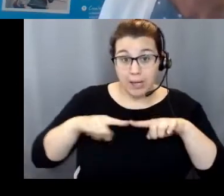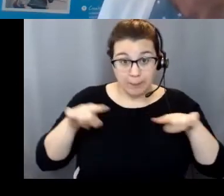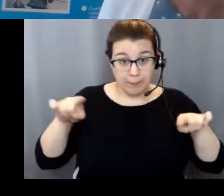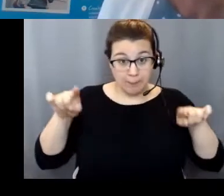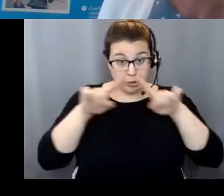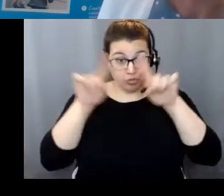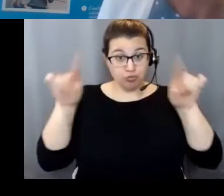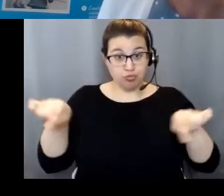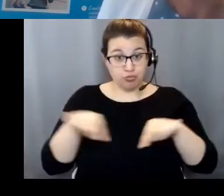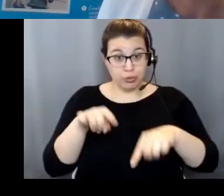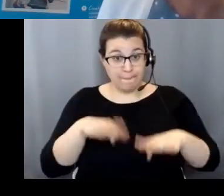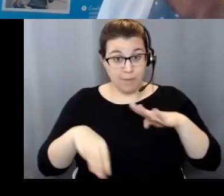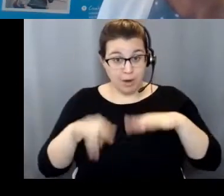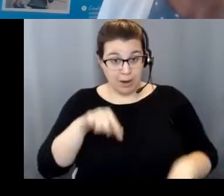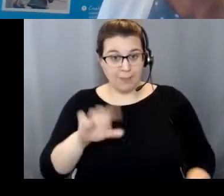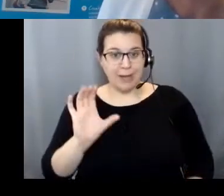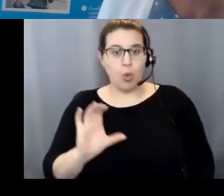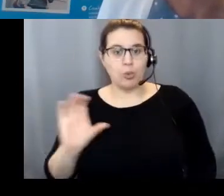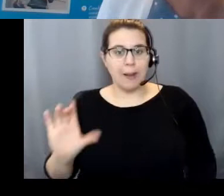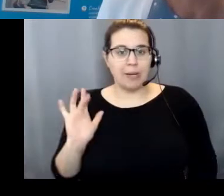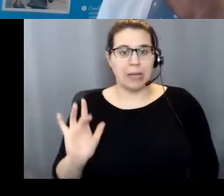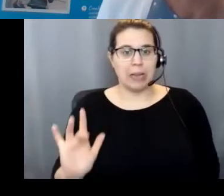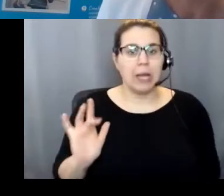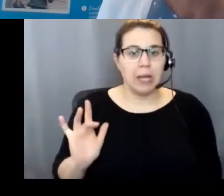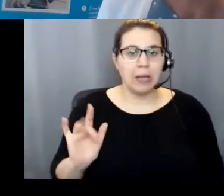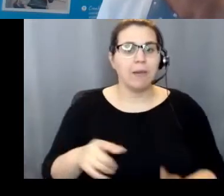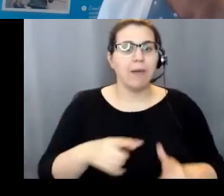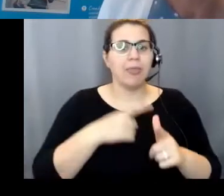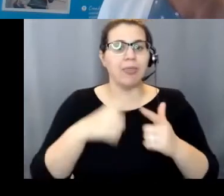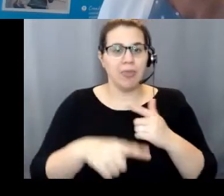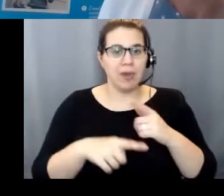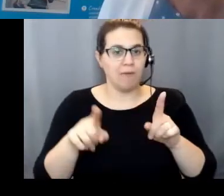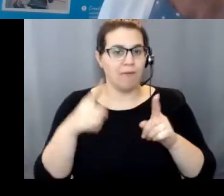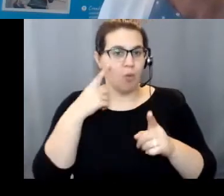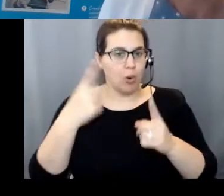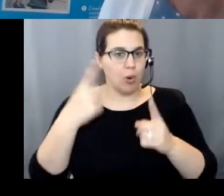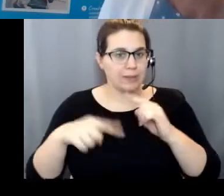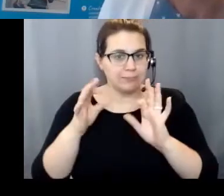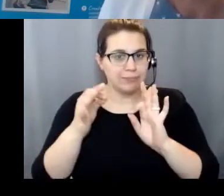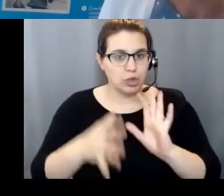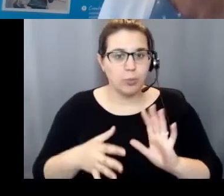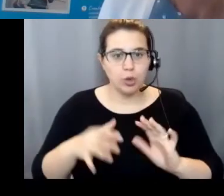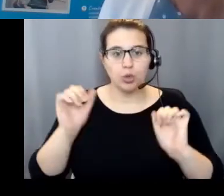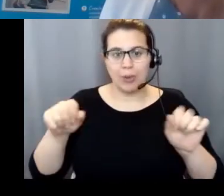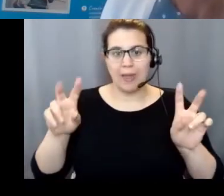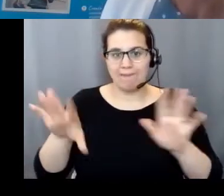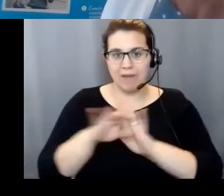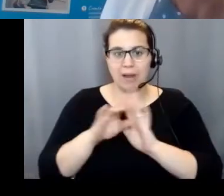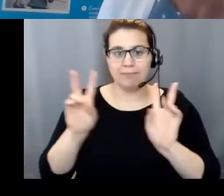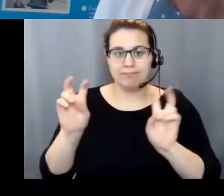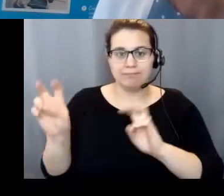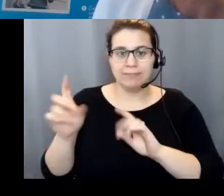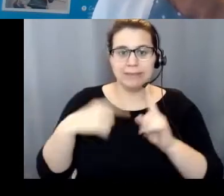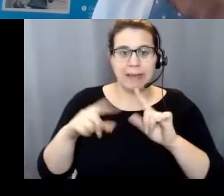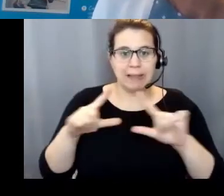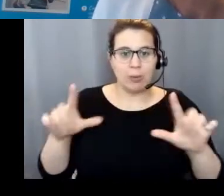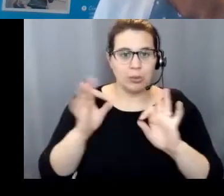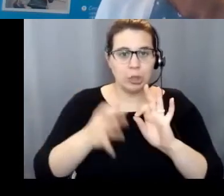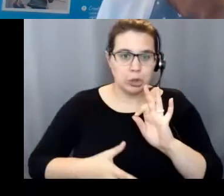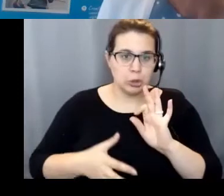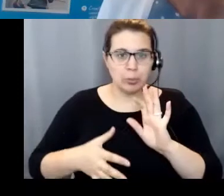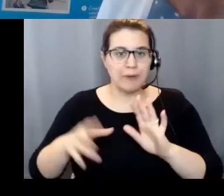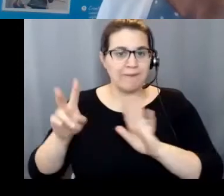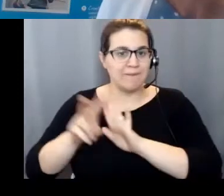screen. And then for the sign language interpreter, you can find the sign language interpreter's video tile, right click, and then choose